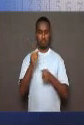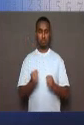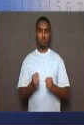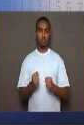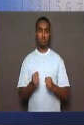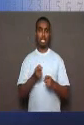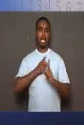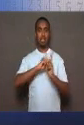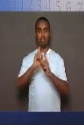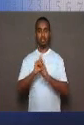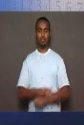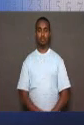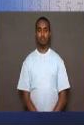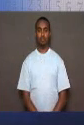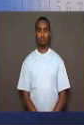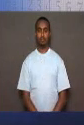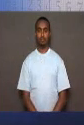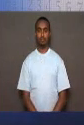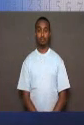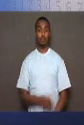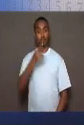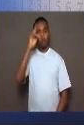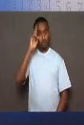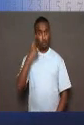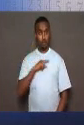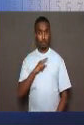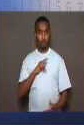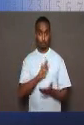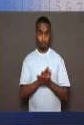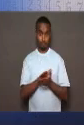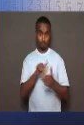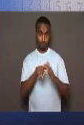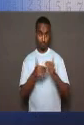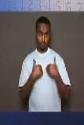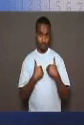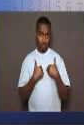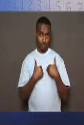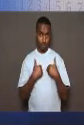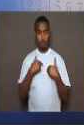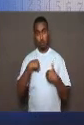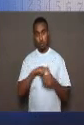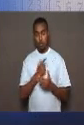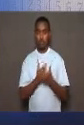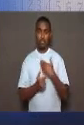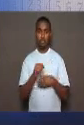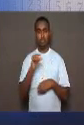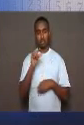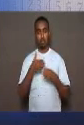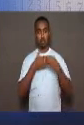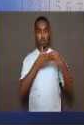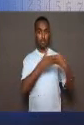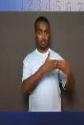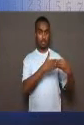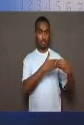possible answers. Because we are in school, we will discuss some of the leaders in